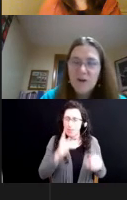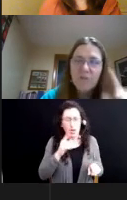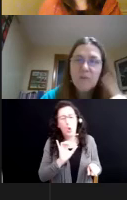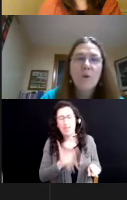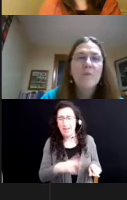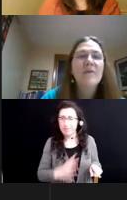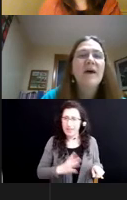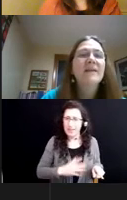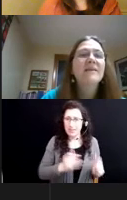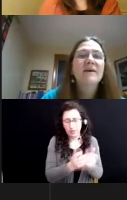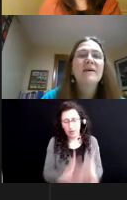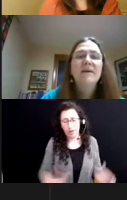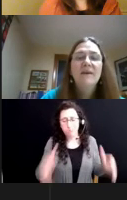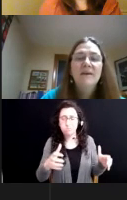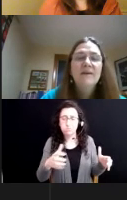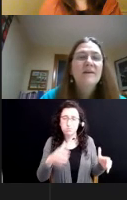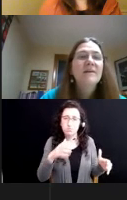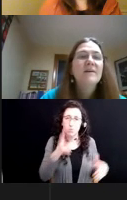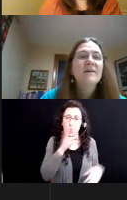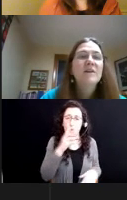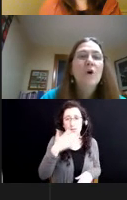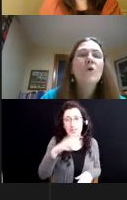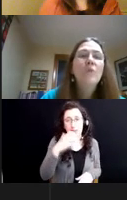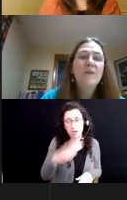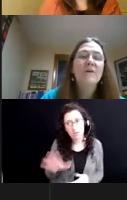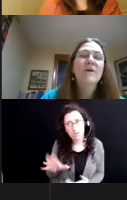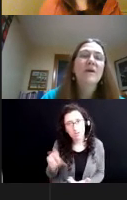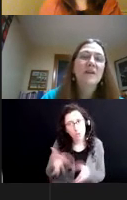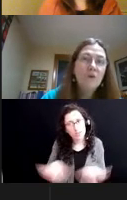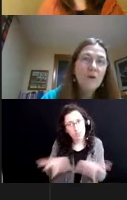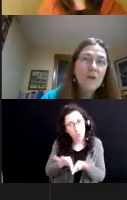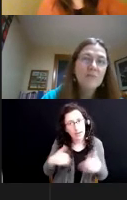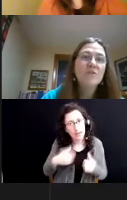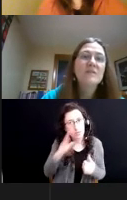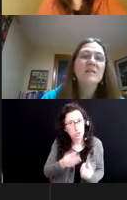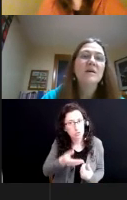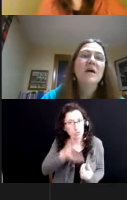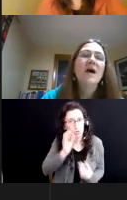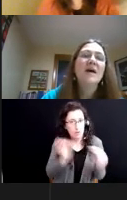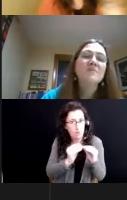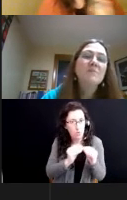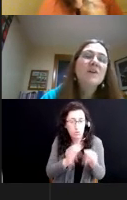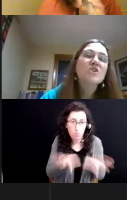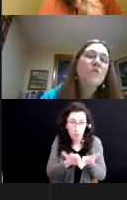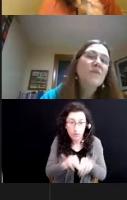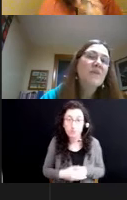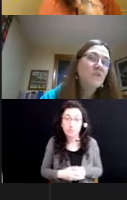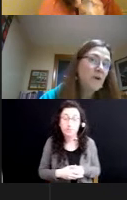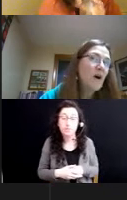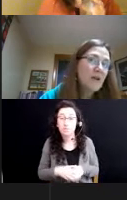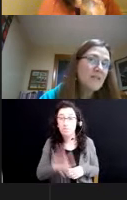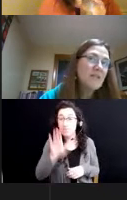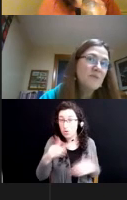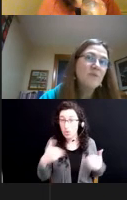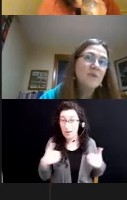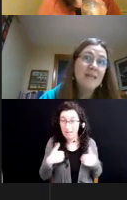ice cracked off, but warmer than that. In cold weather, your animals need as much or more than they do on